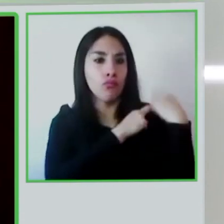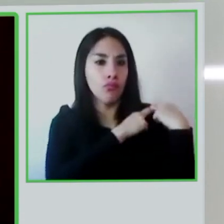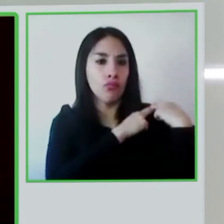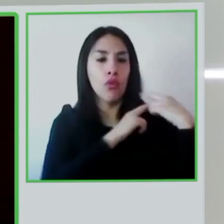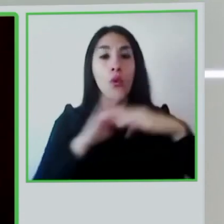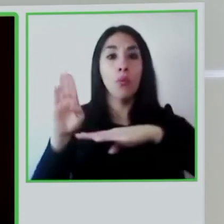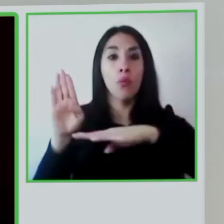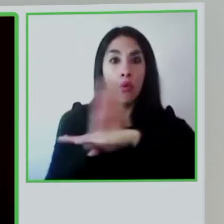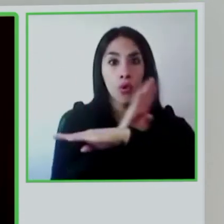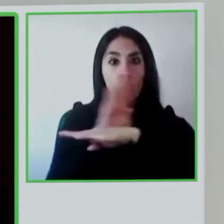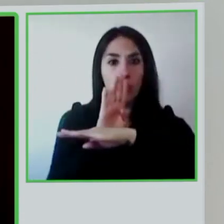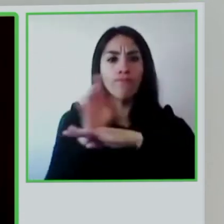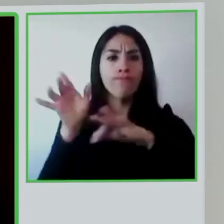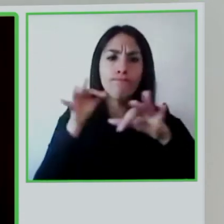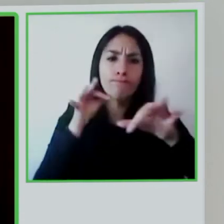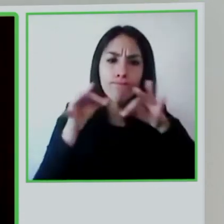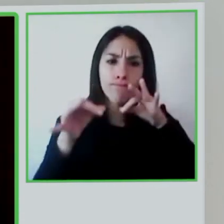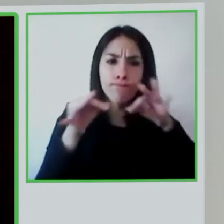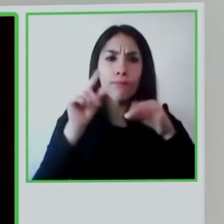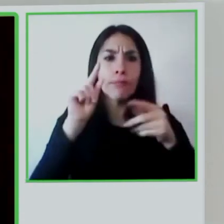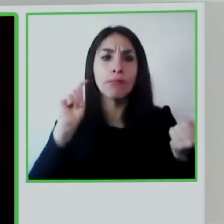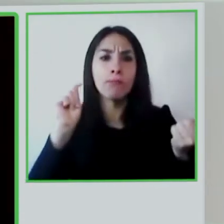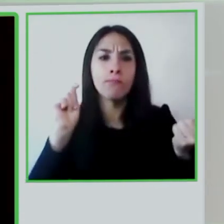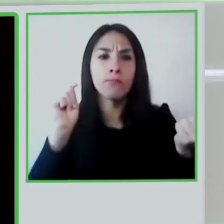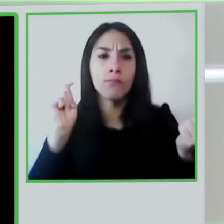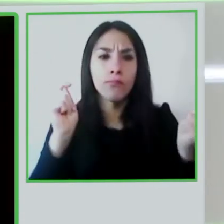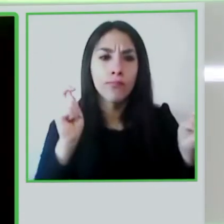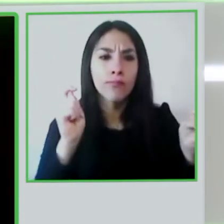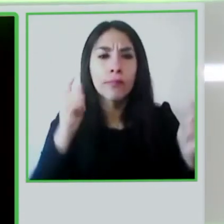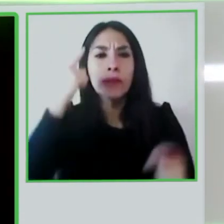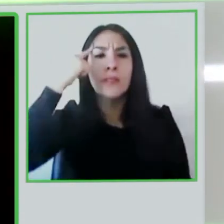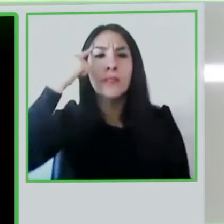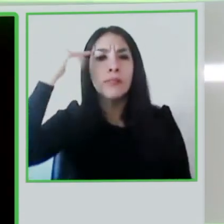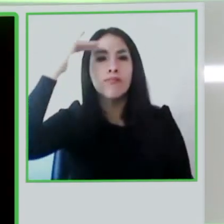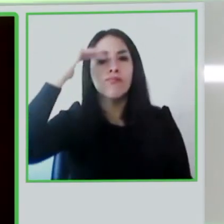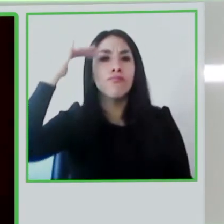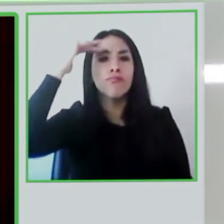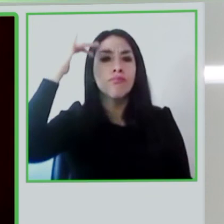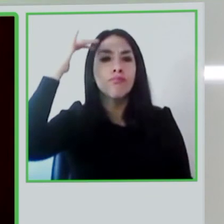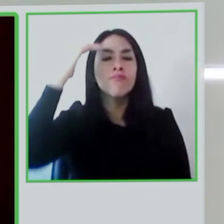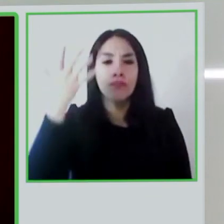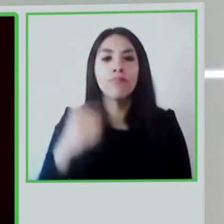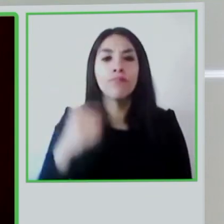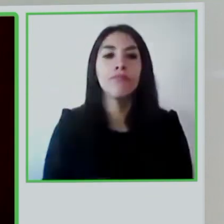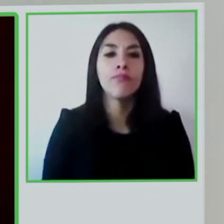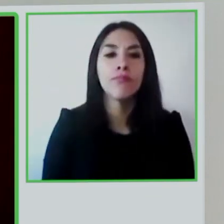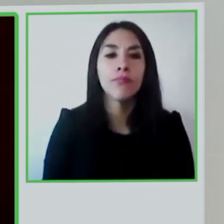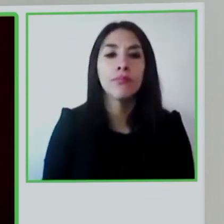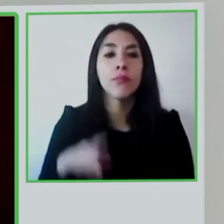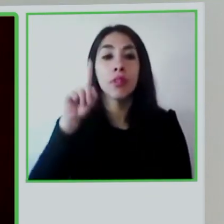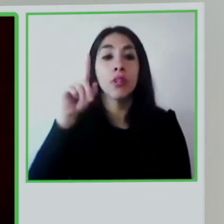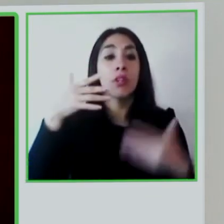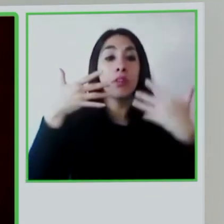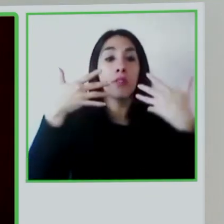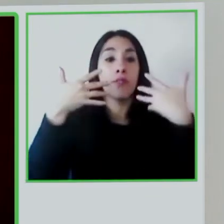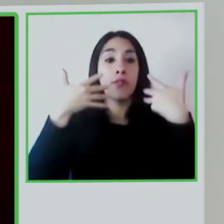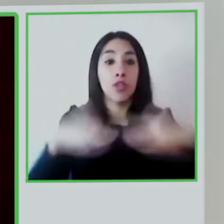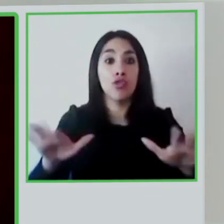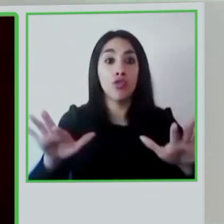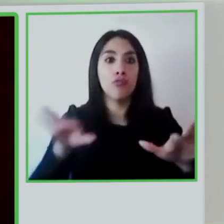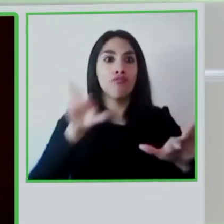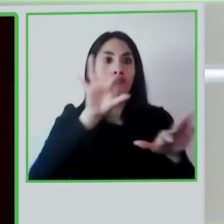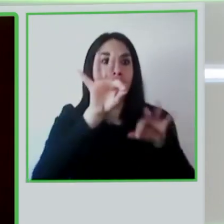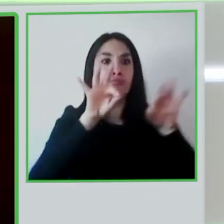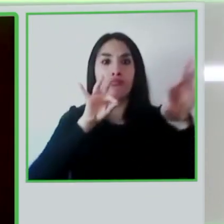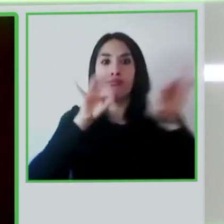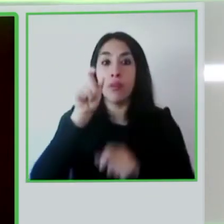talk straightforward with people with disabilities. Remember that they are already hiring people with disability on their organizations. So